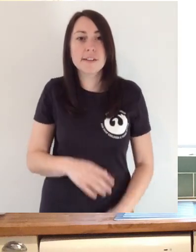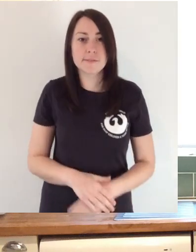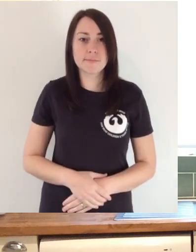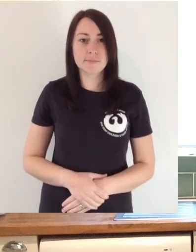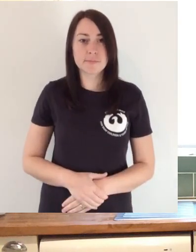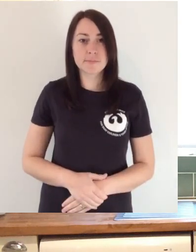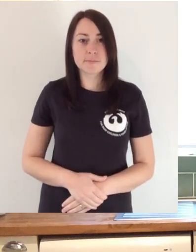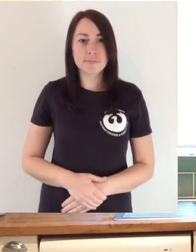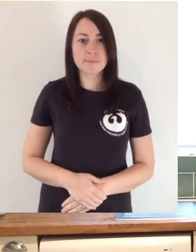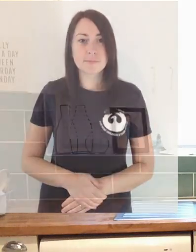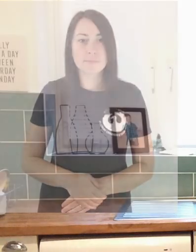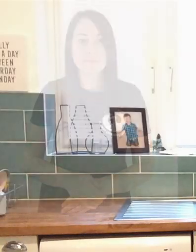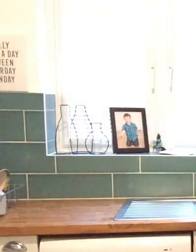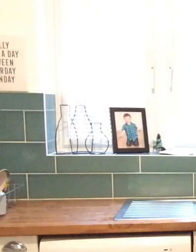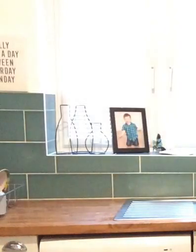my pasta.